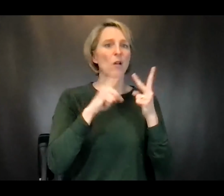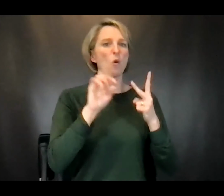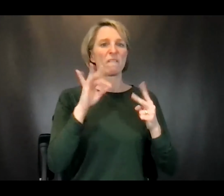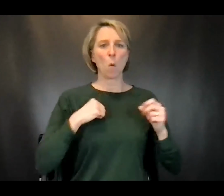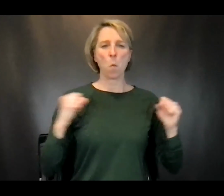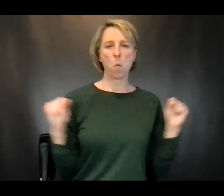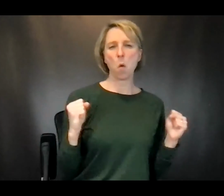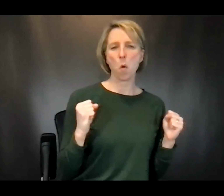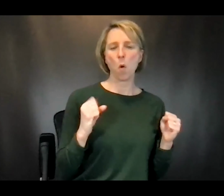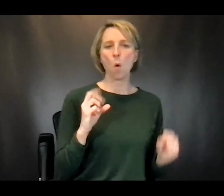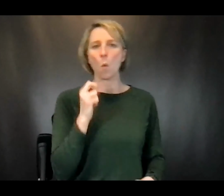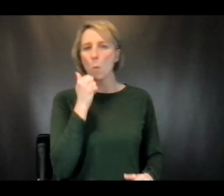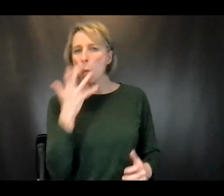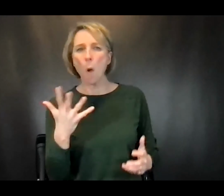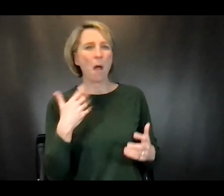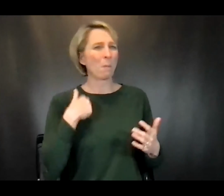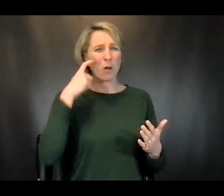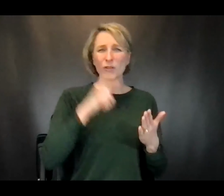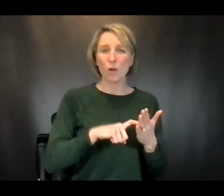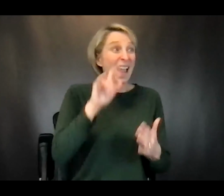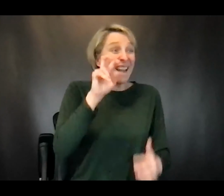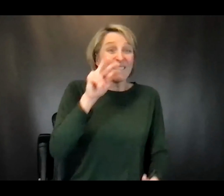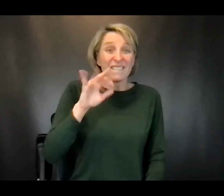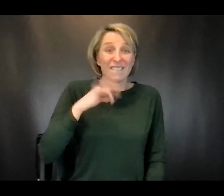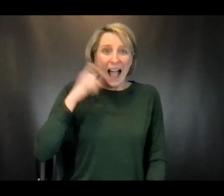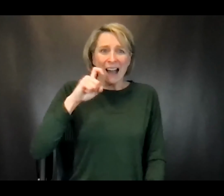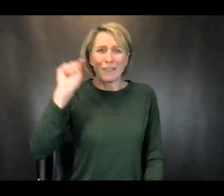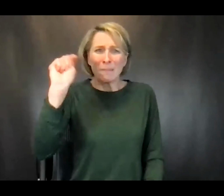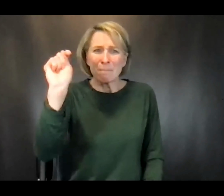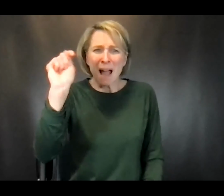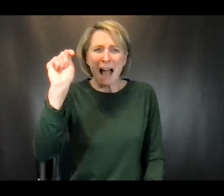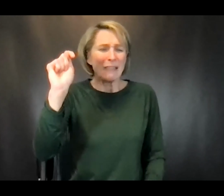had to go to the bathroom. And I was a curmudgeon.